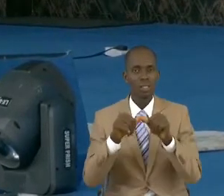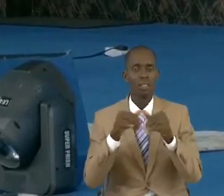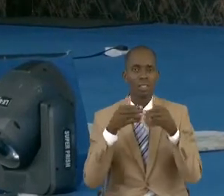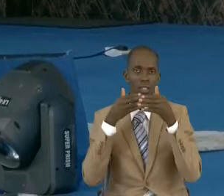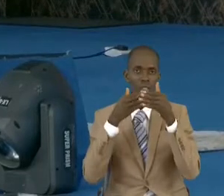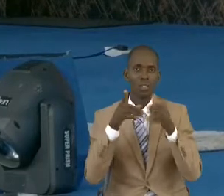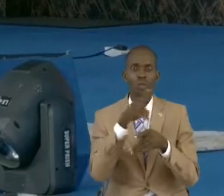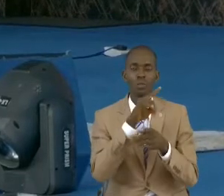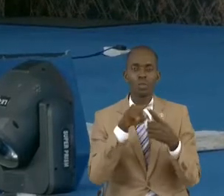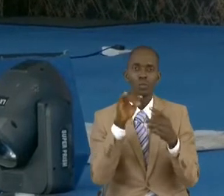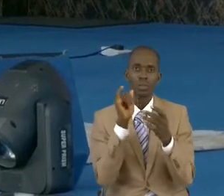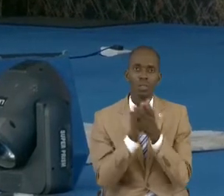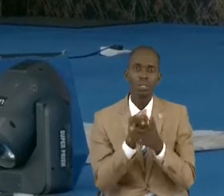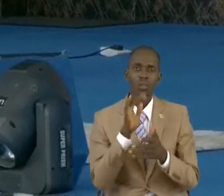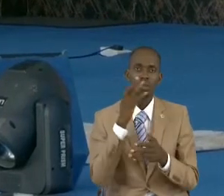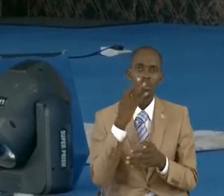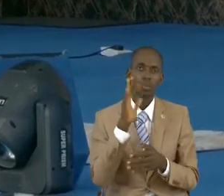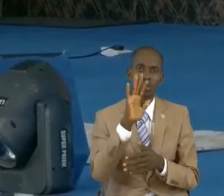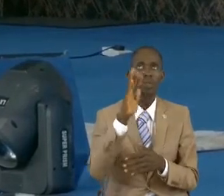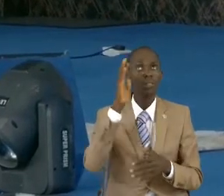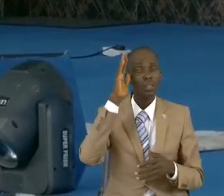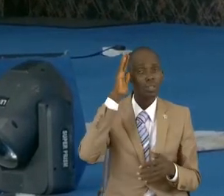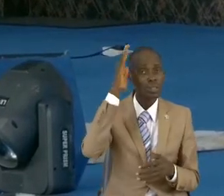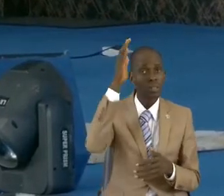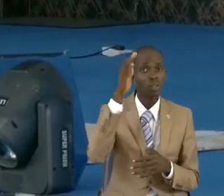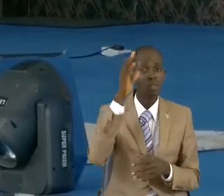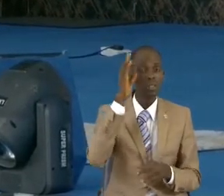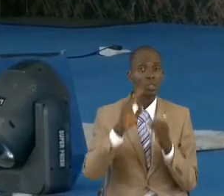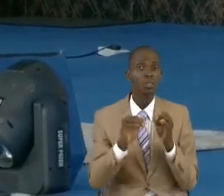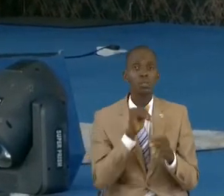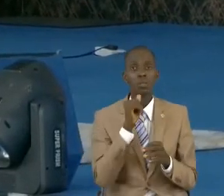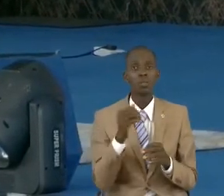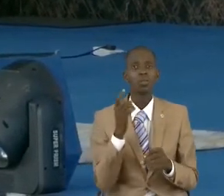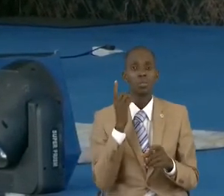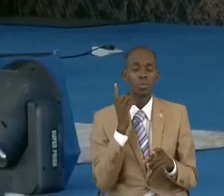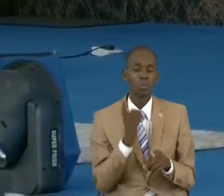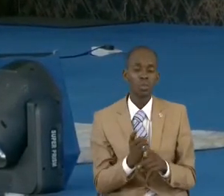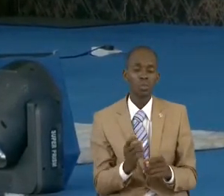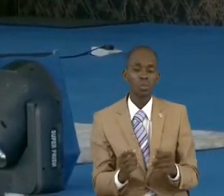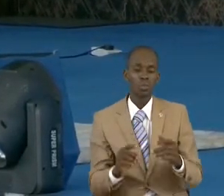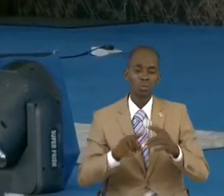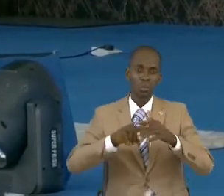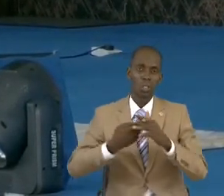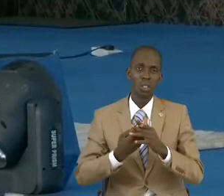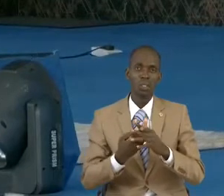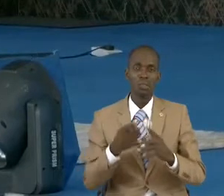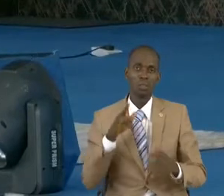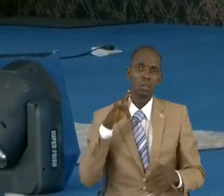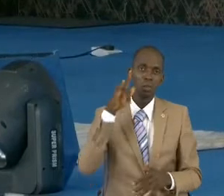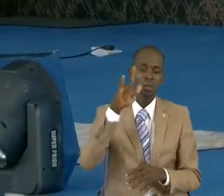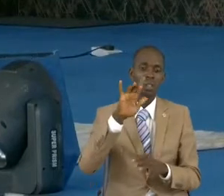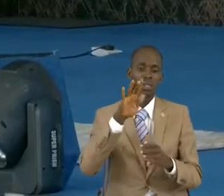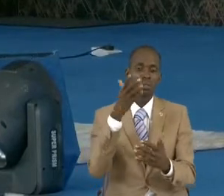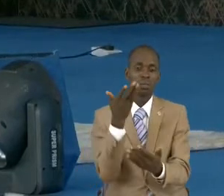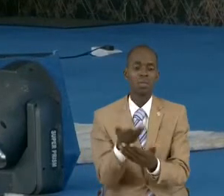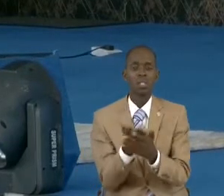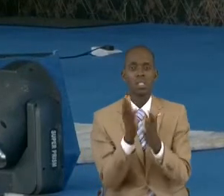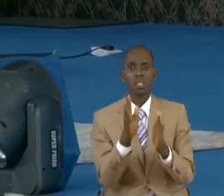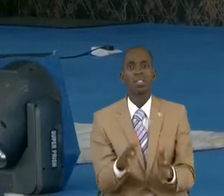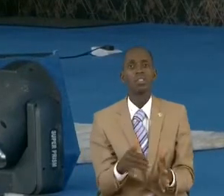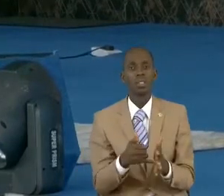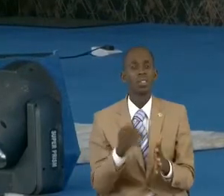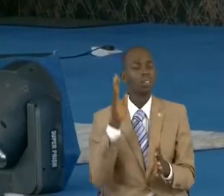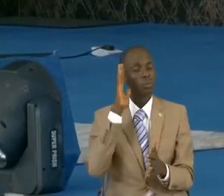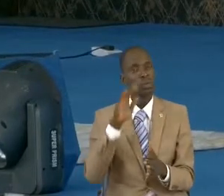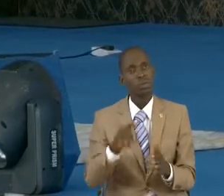destination. Otherwise, if you just set it and then you forget about it, you will land in another